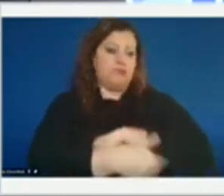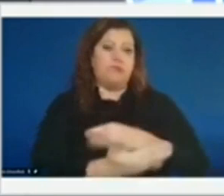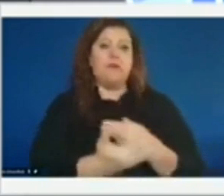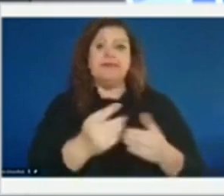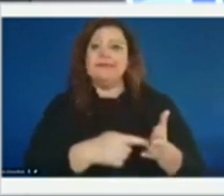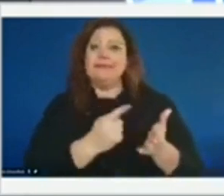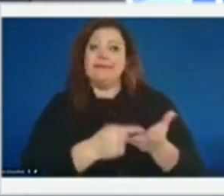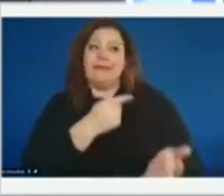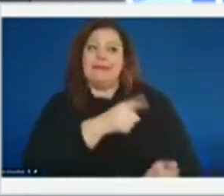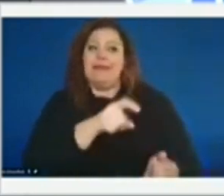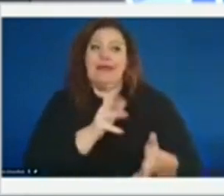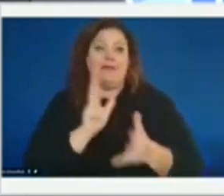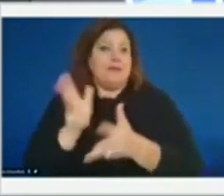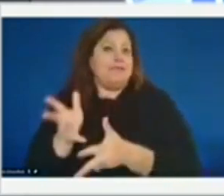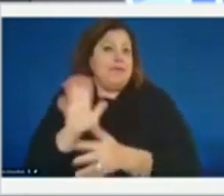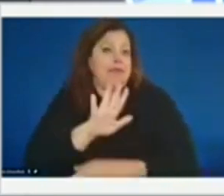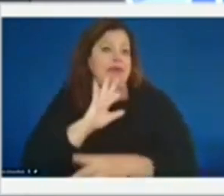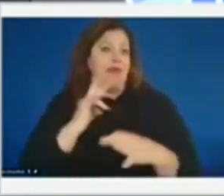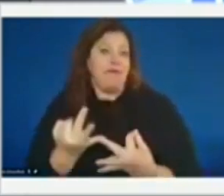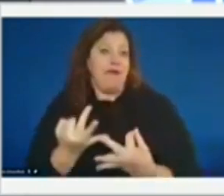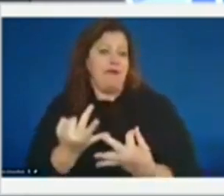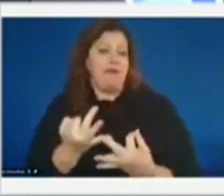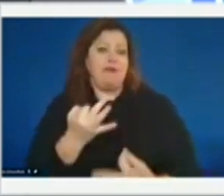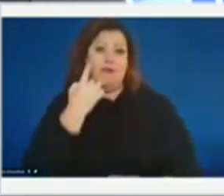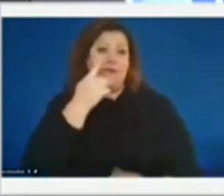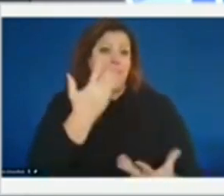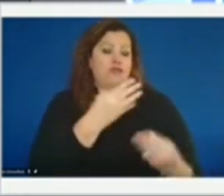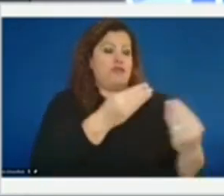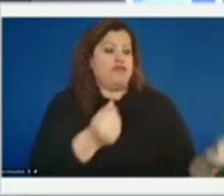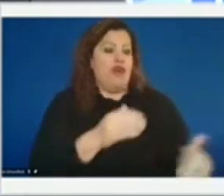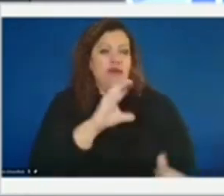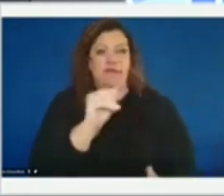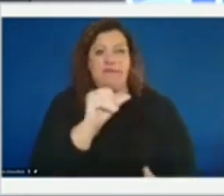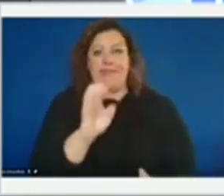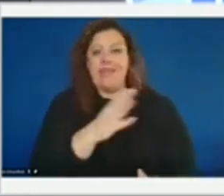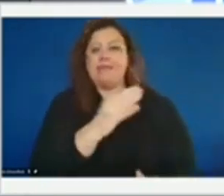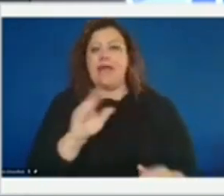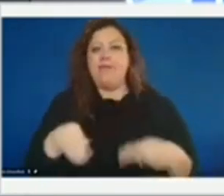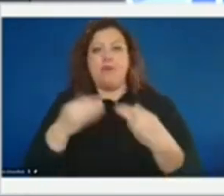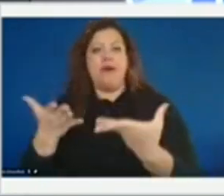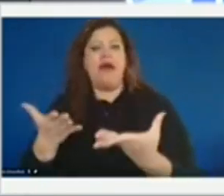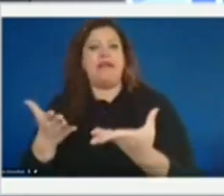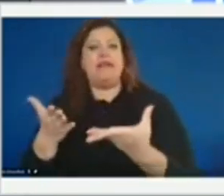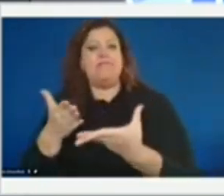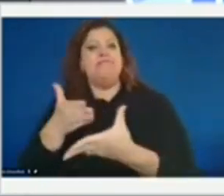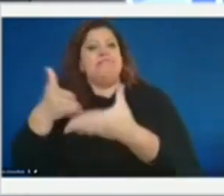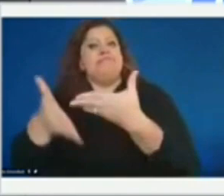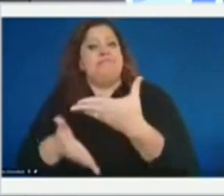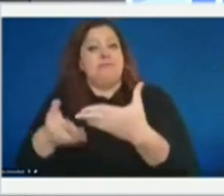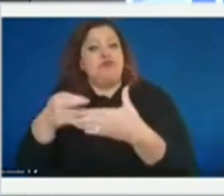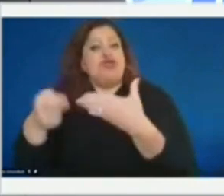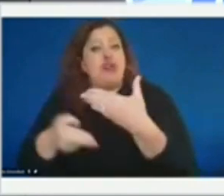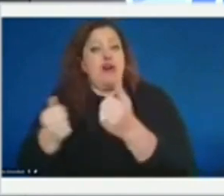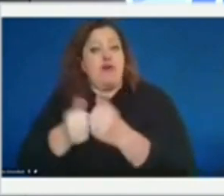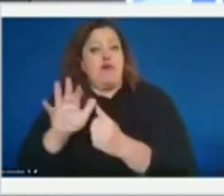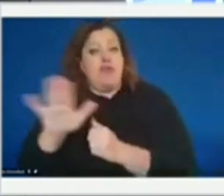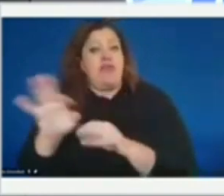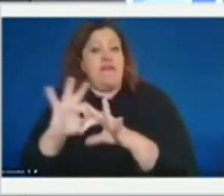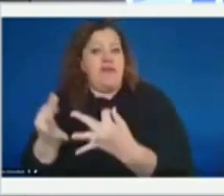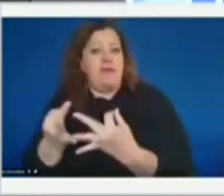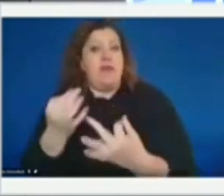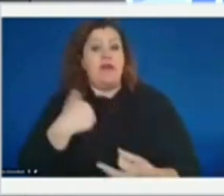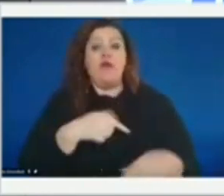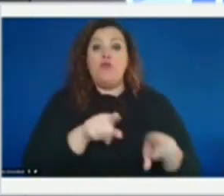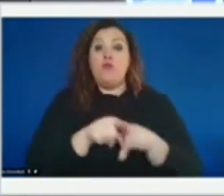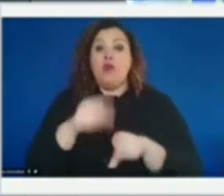families, to solve every case and to provide closure to victims' families. We've also experienced significant drops in robberies. We're